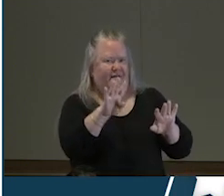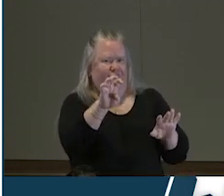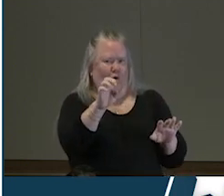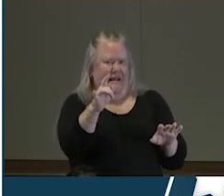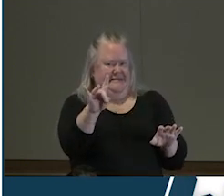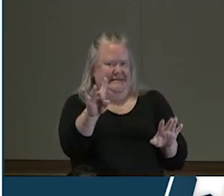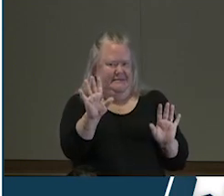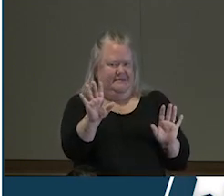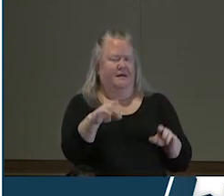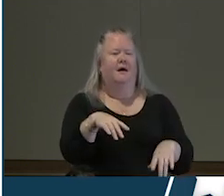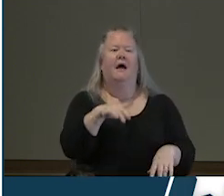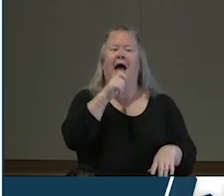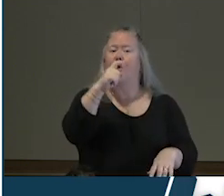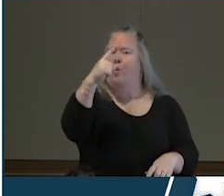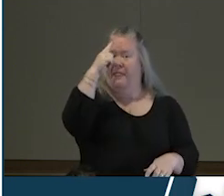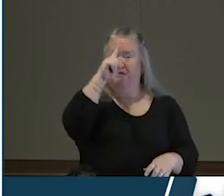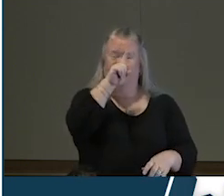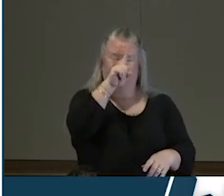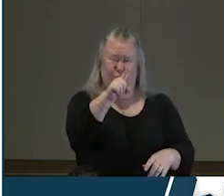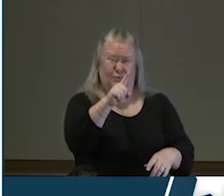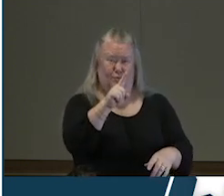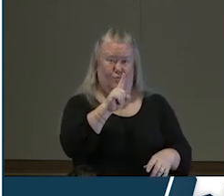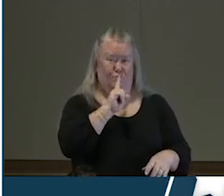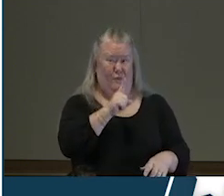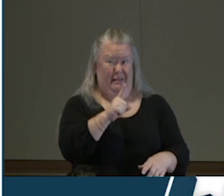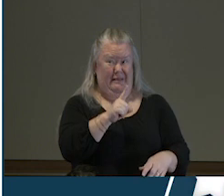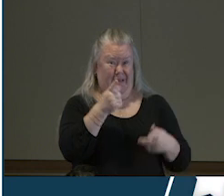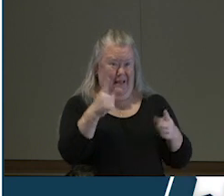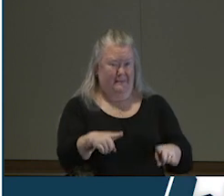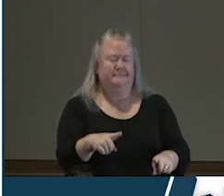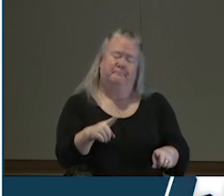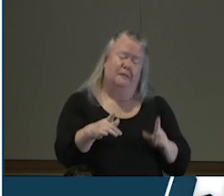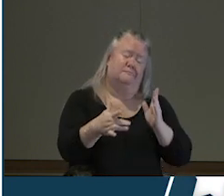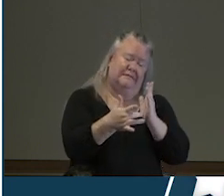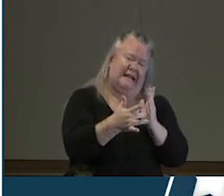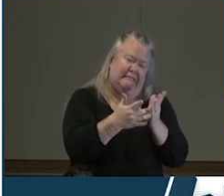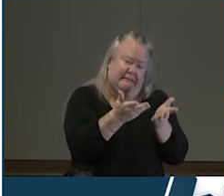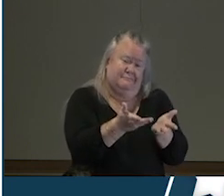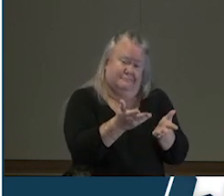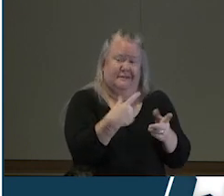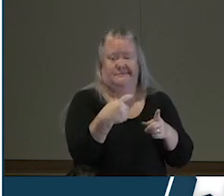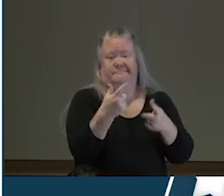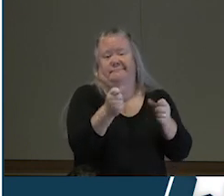$418 because I just don't think it's truly realistic, but that does technically exist.